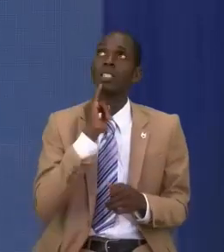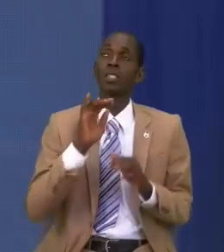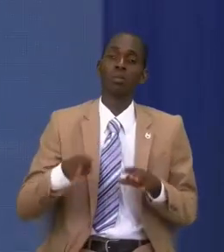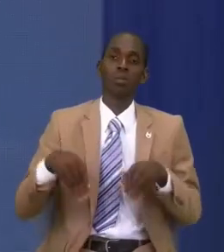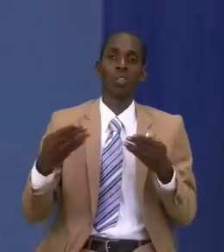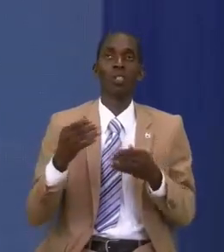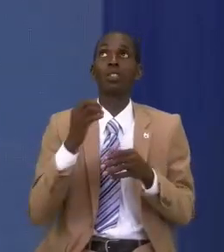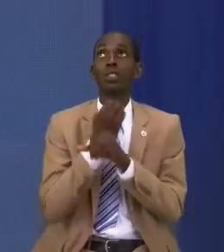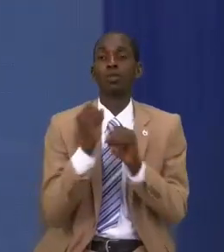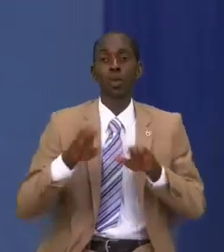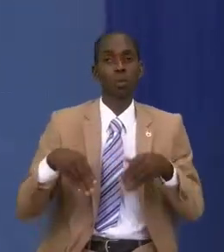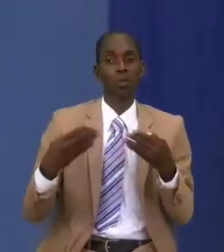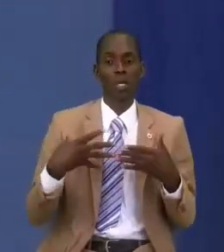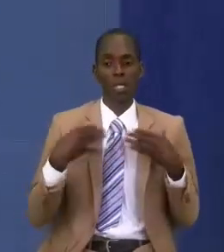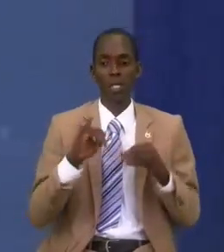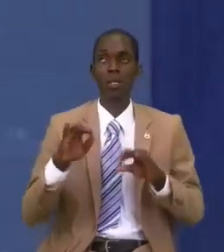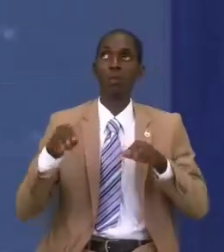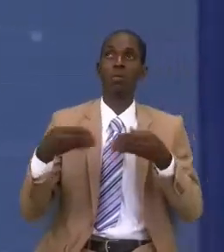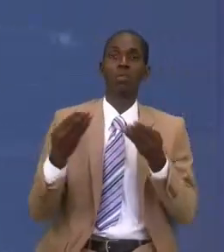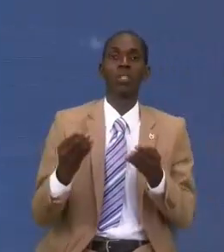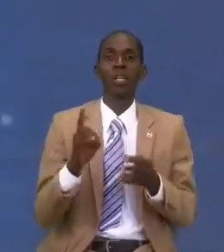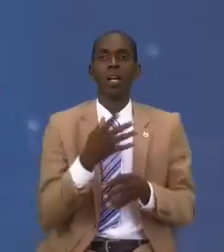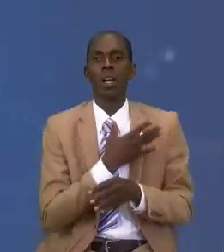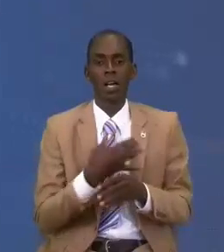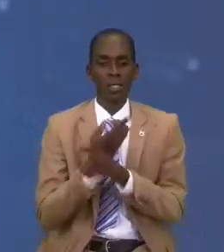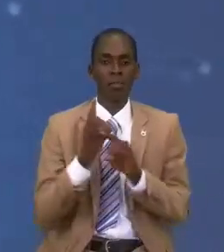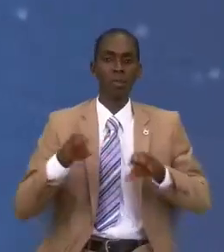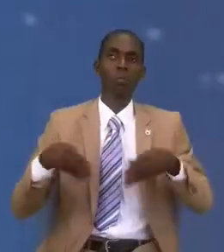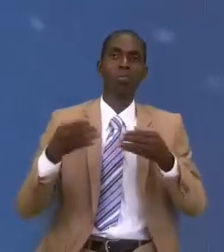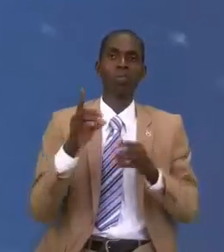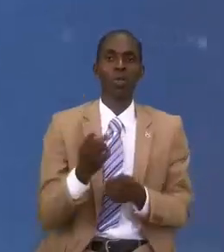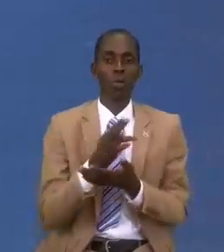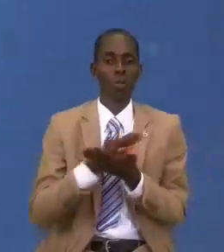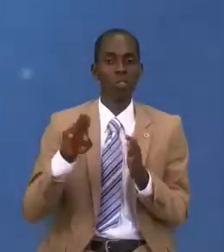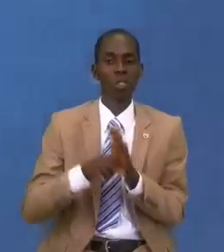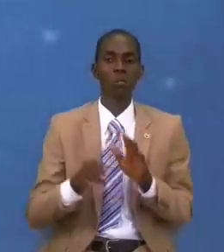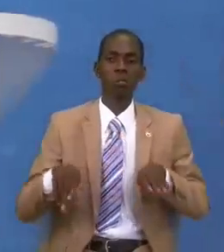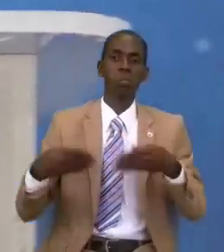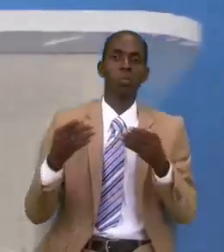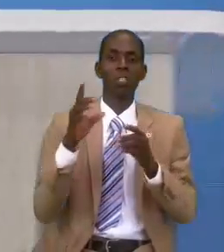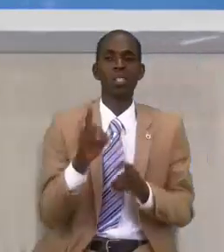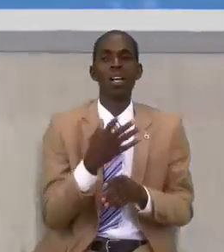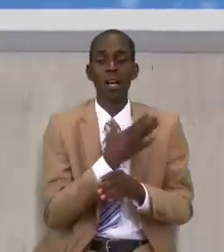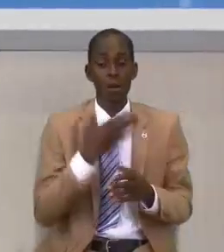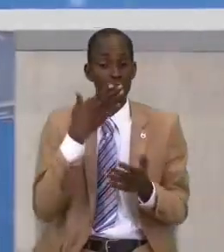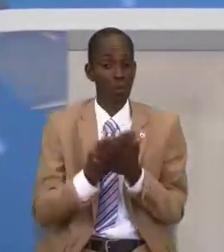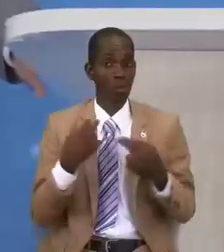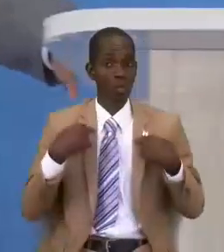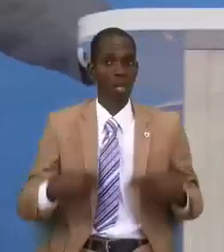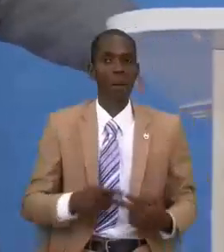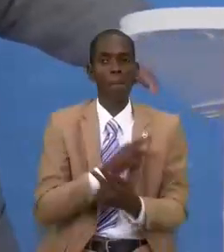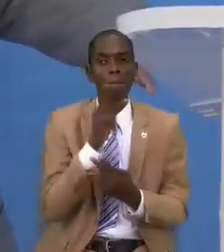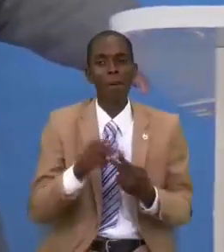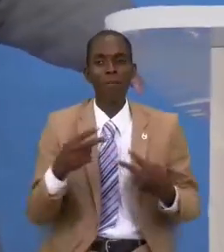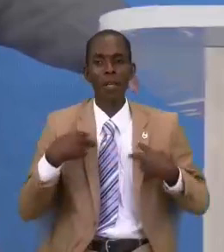deliverance provided, holiness provided, and good health, perfect health provided. provided, sanctification provided, and